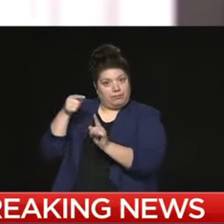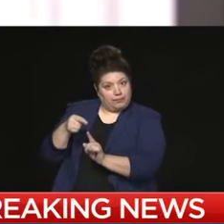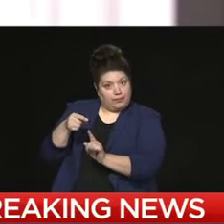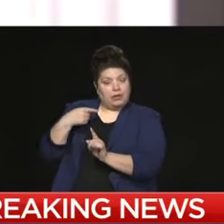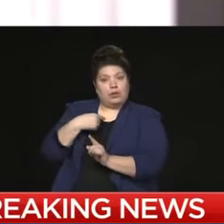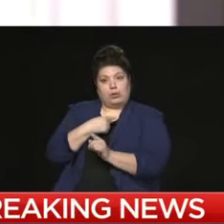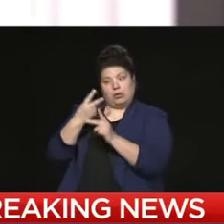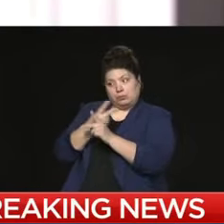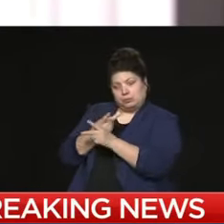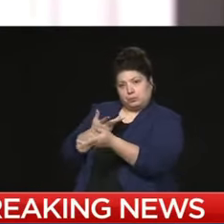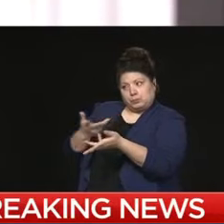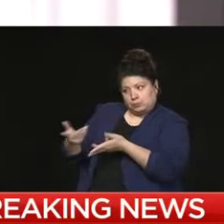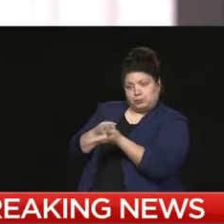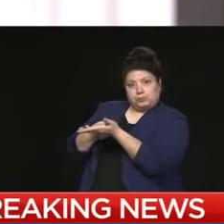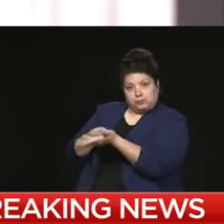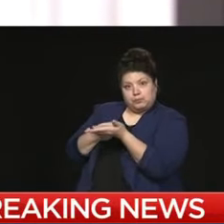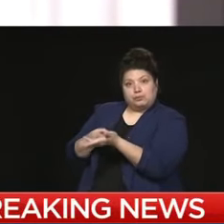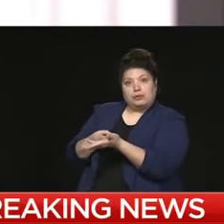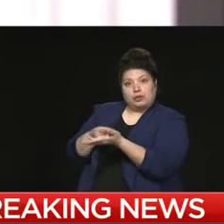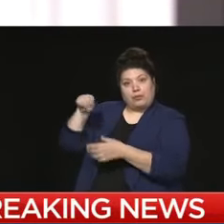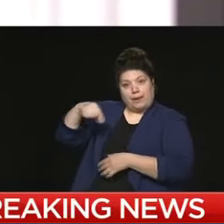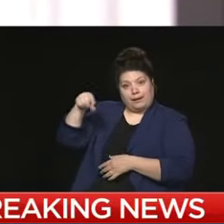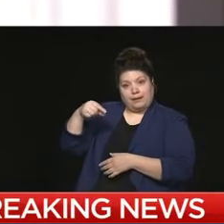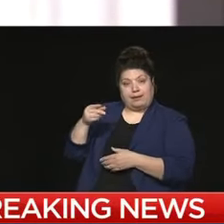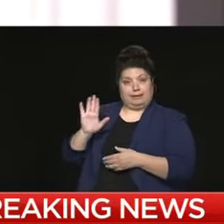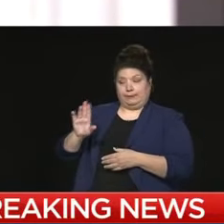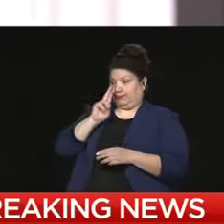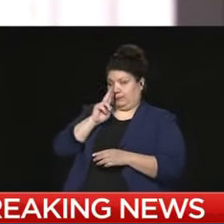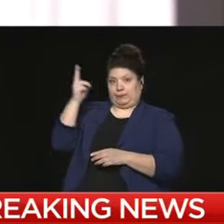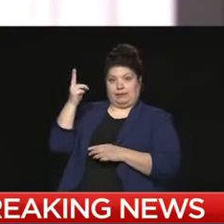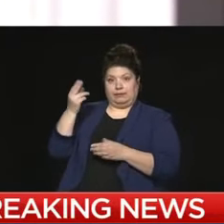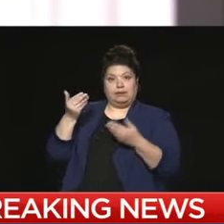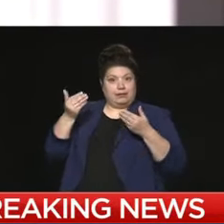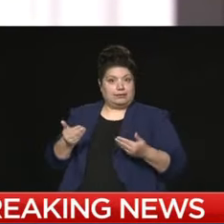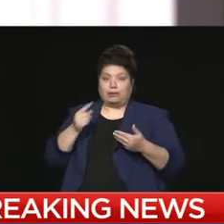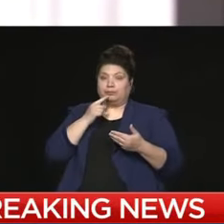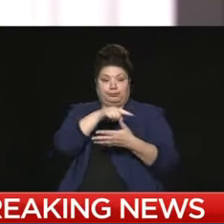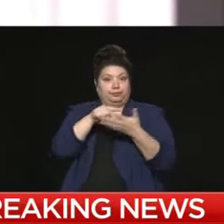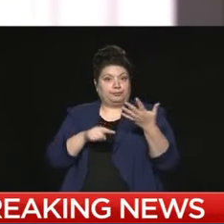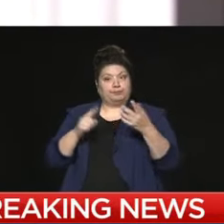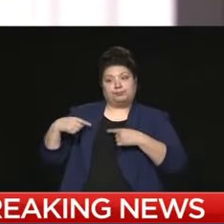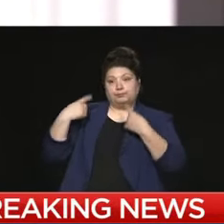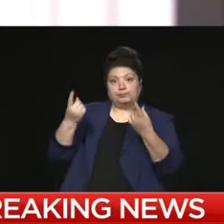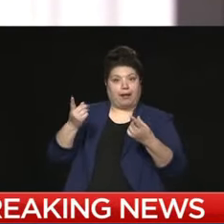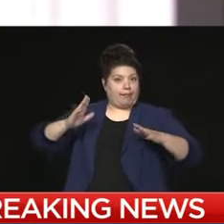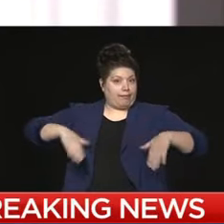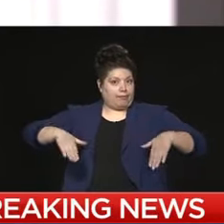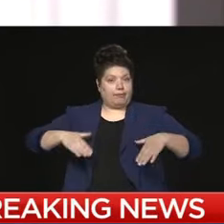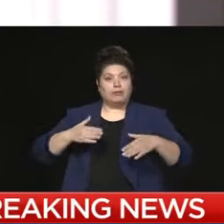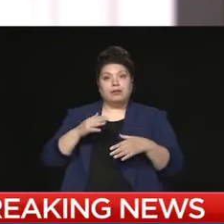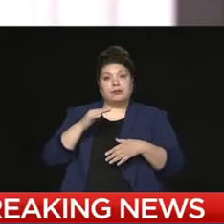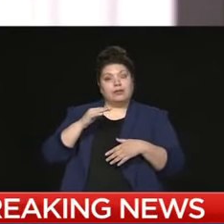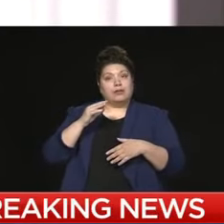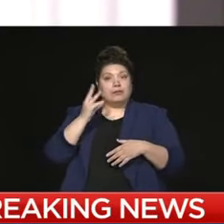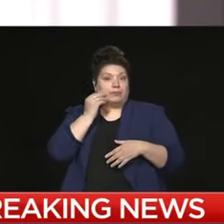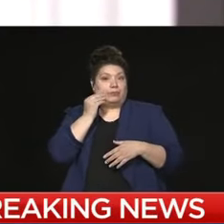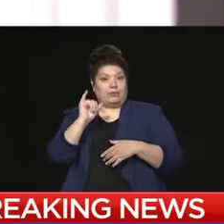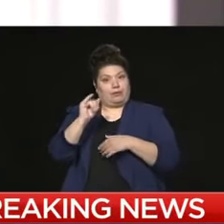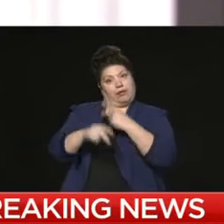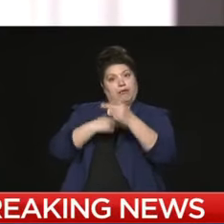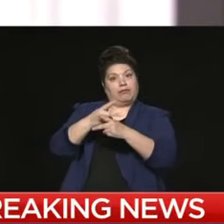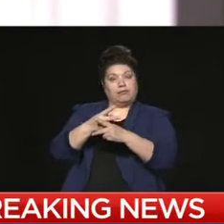this situation, because this is a situation that is unprecedented at many, many levels. And what we have continued to say is